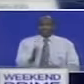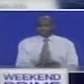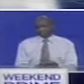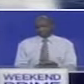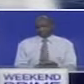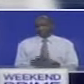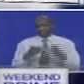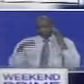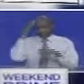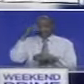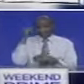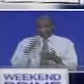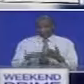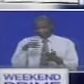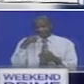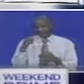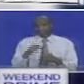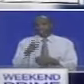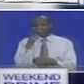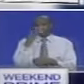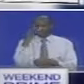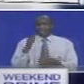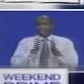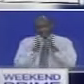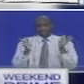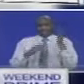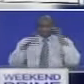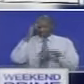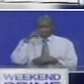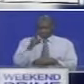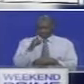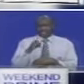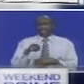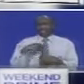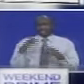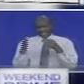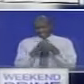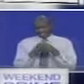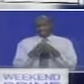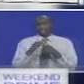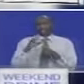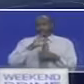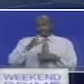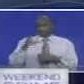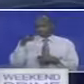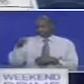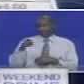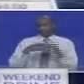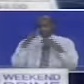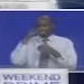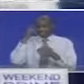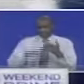unions have put on notice all the 23 public universities and 9 constituent university colleges over the